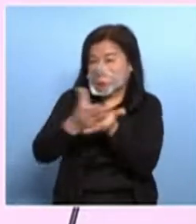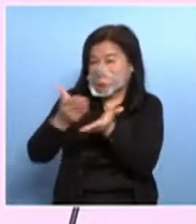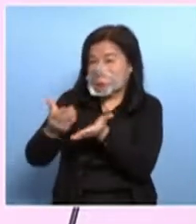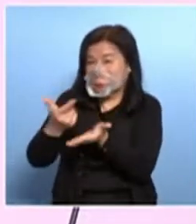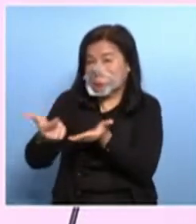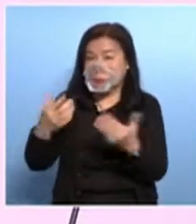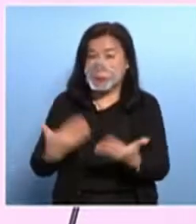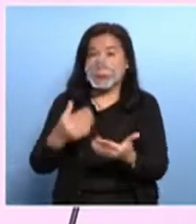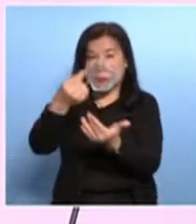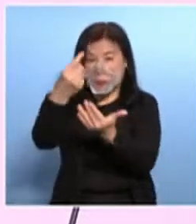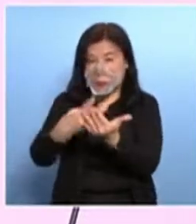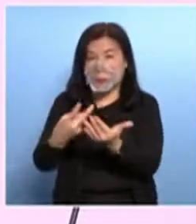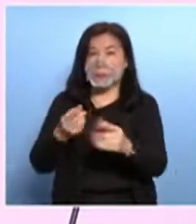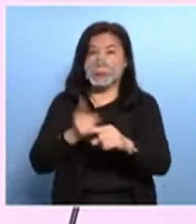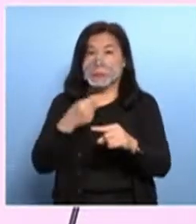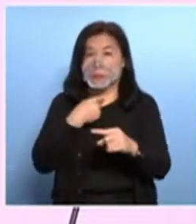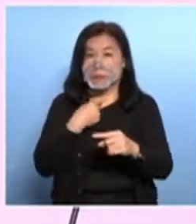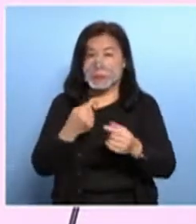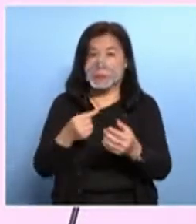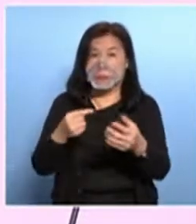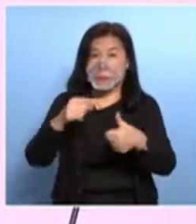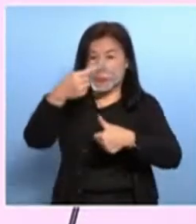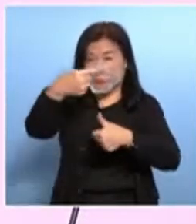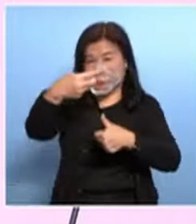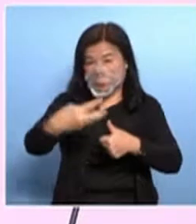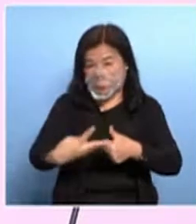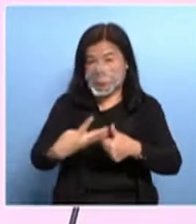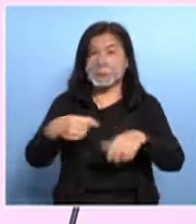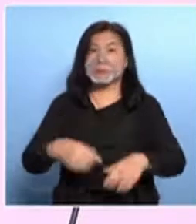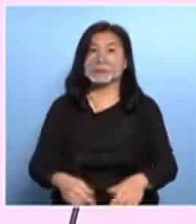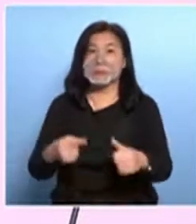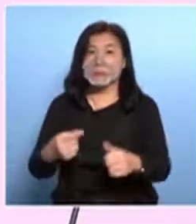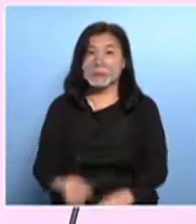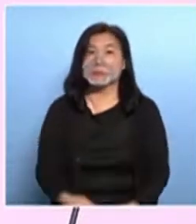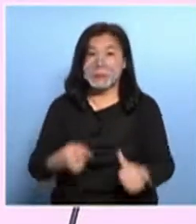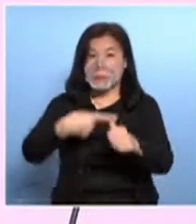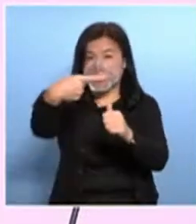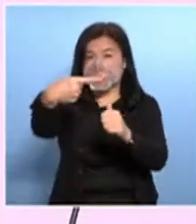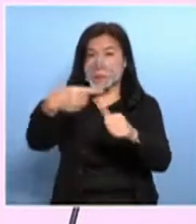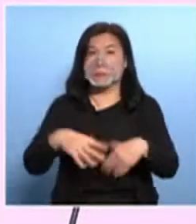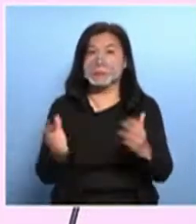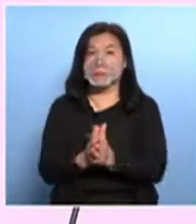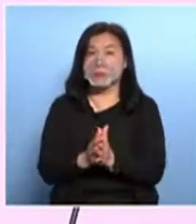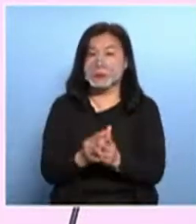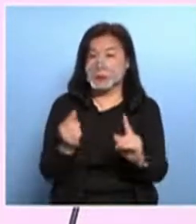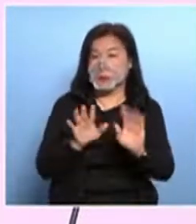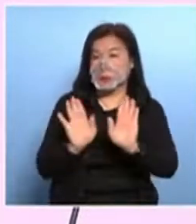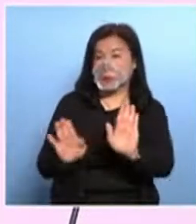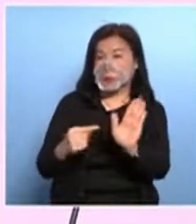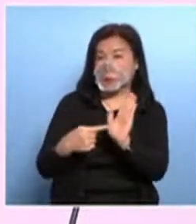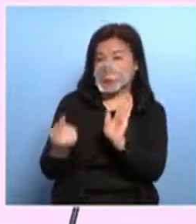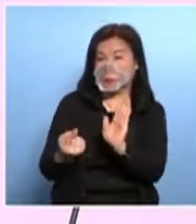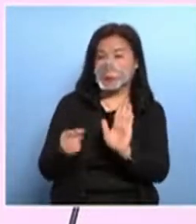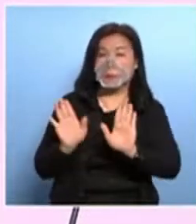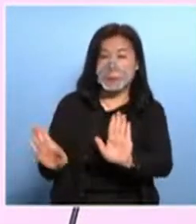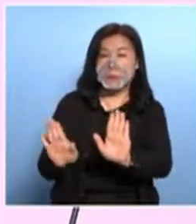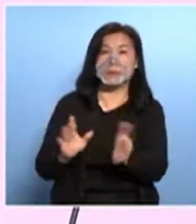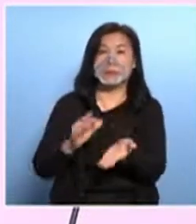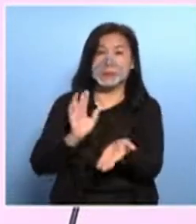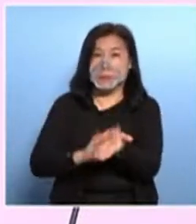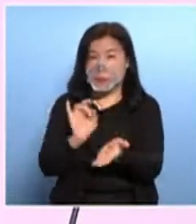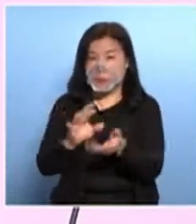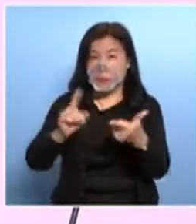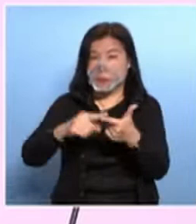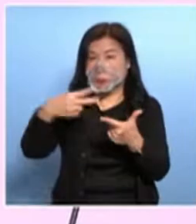public expect of the government. With this in mind, this year's budget will continue to adopt an expansionary fiscal policy with initiatives mainly focusing on 4 areas.